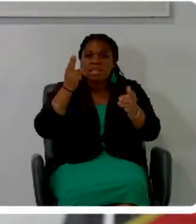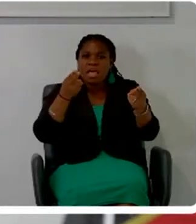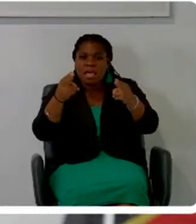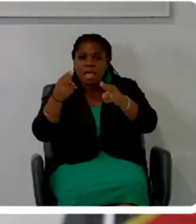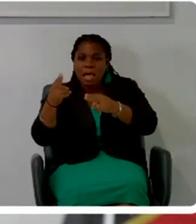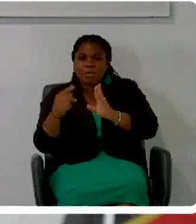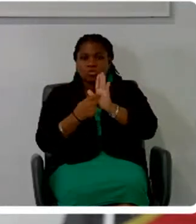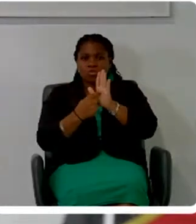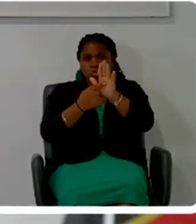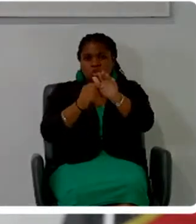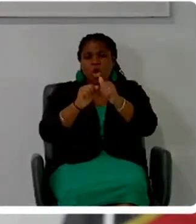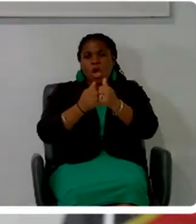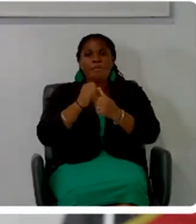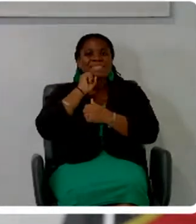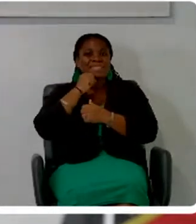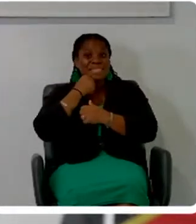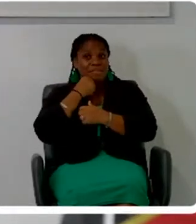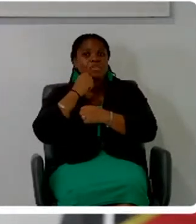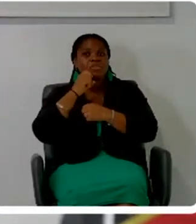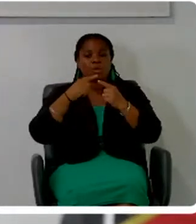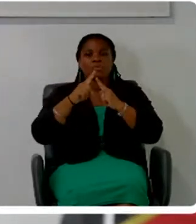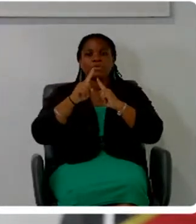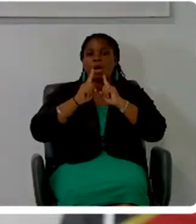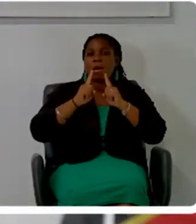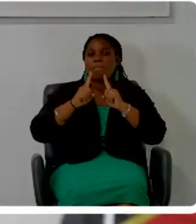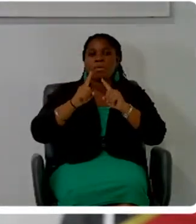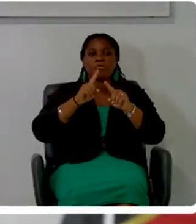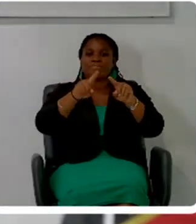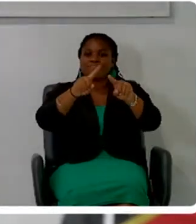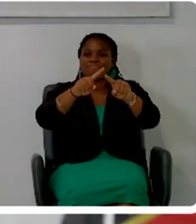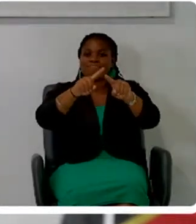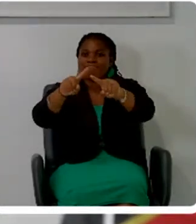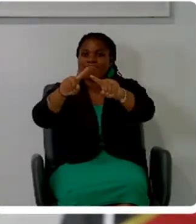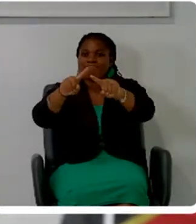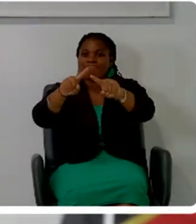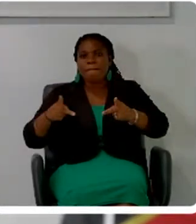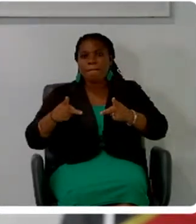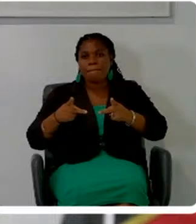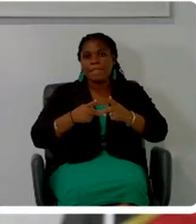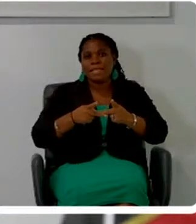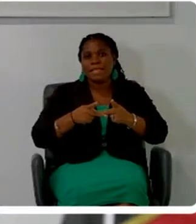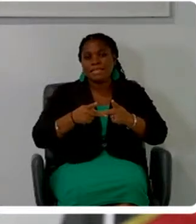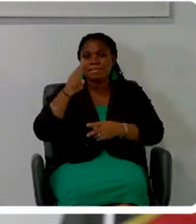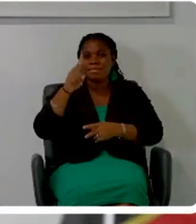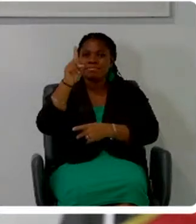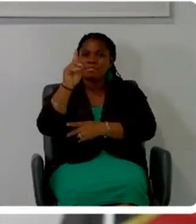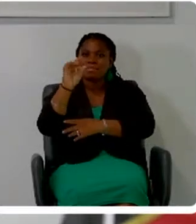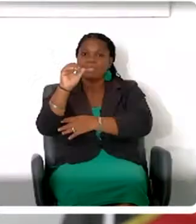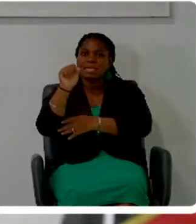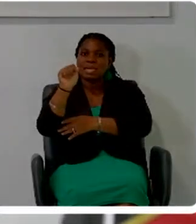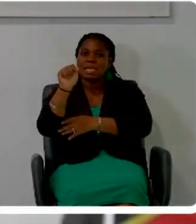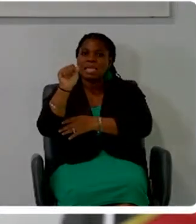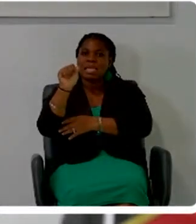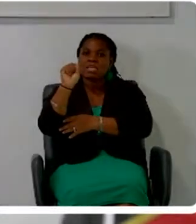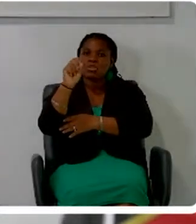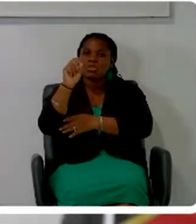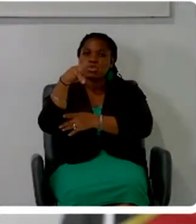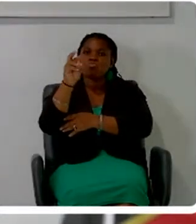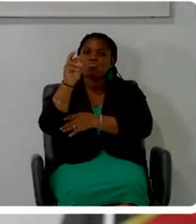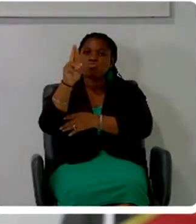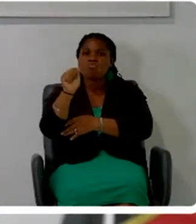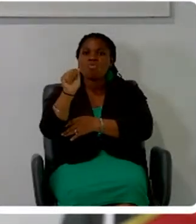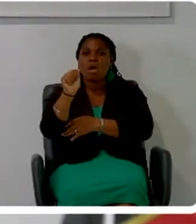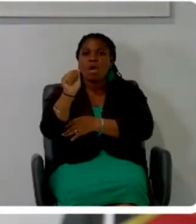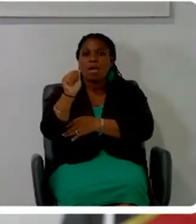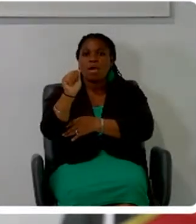serious we are when we speak about diaspora engagements. And to say to you that even though you live abroad, you can